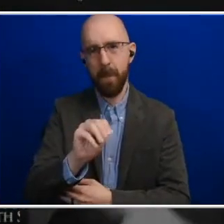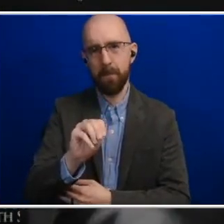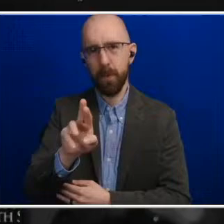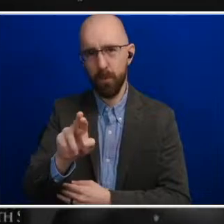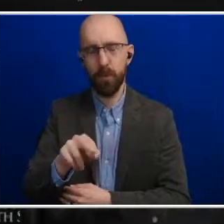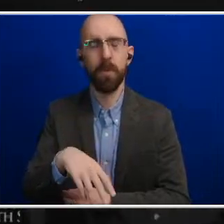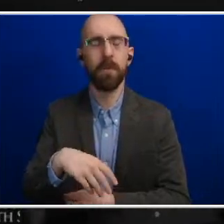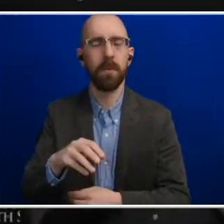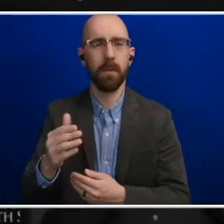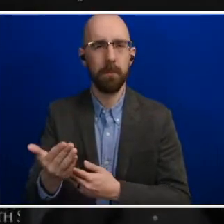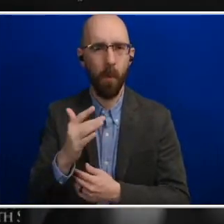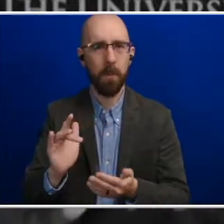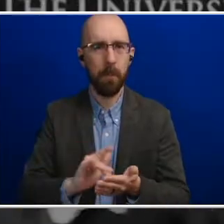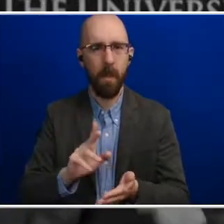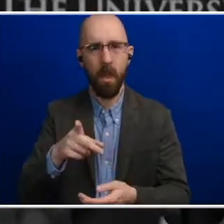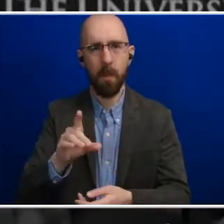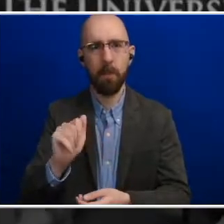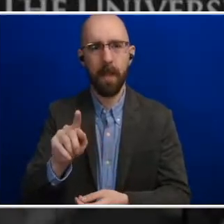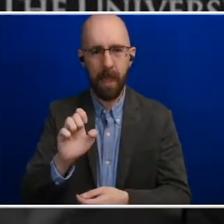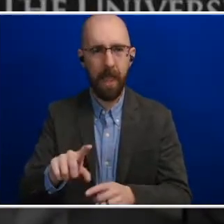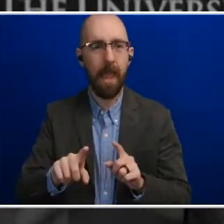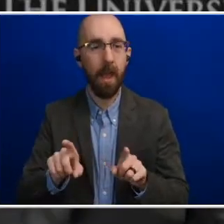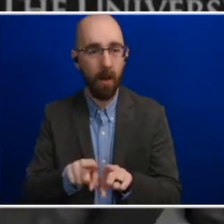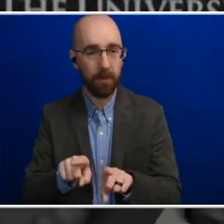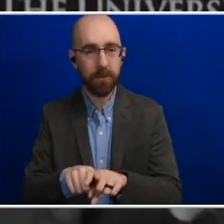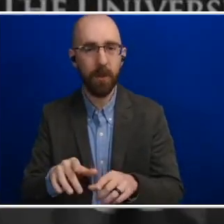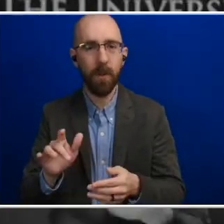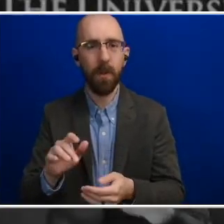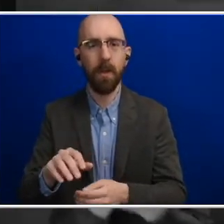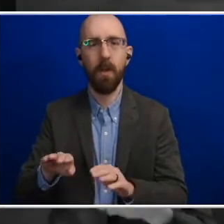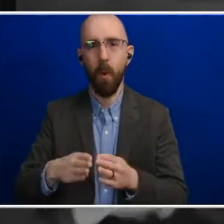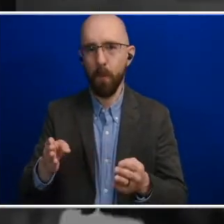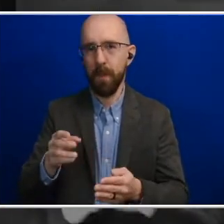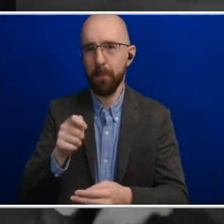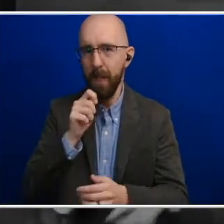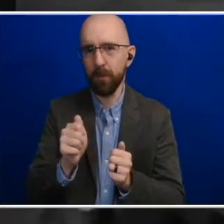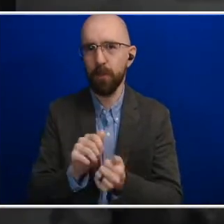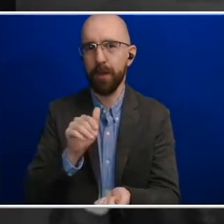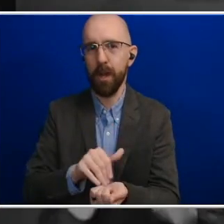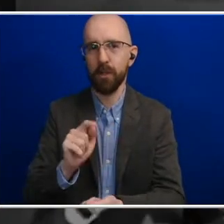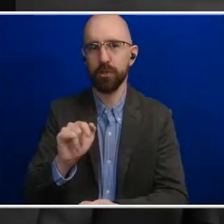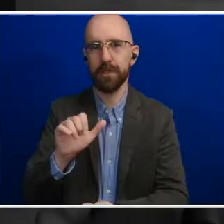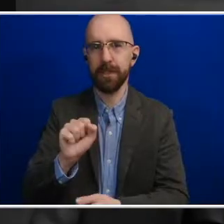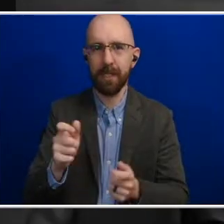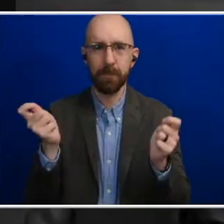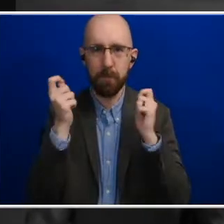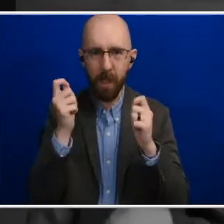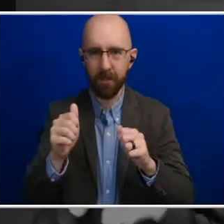Mics with Dr. Stites podcast. Now everywhere podcasts are available.